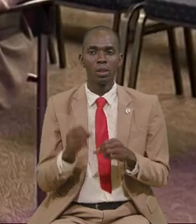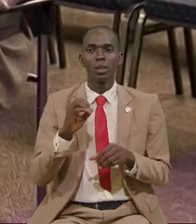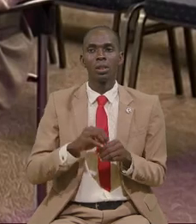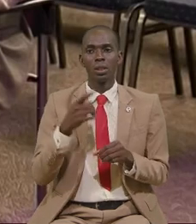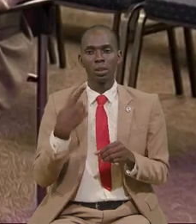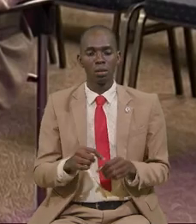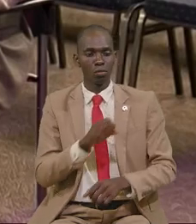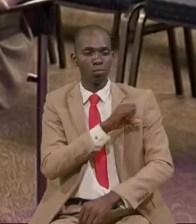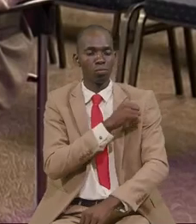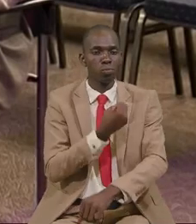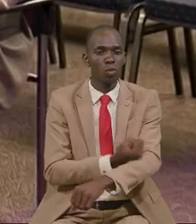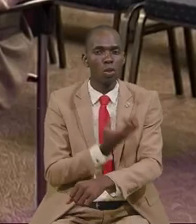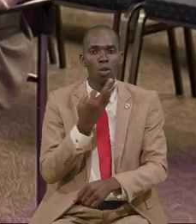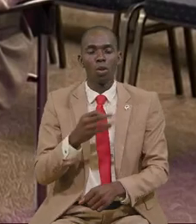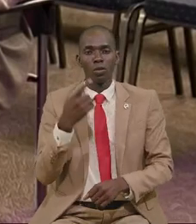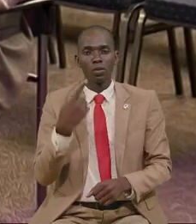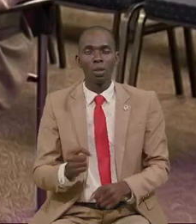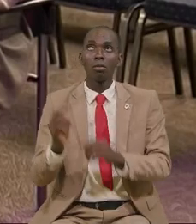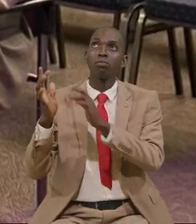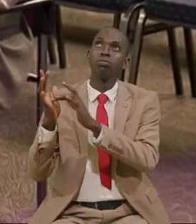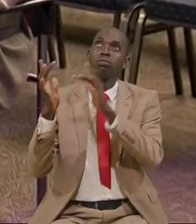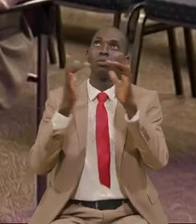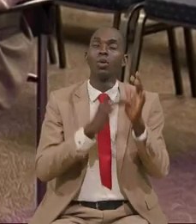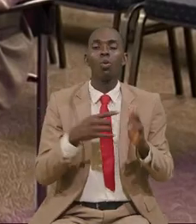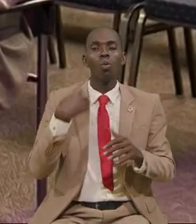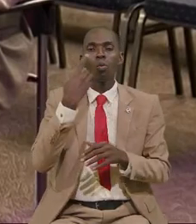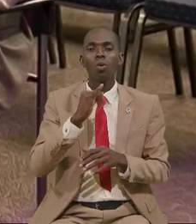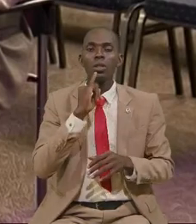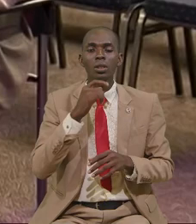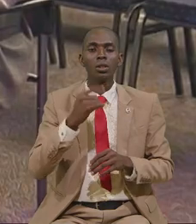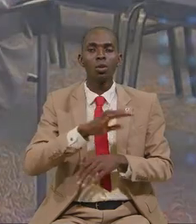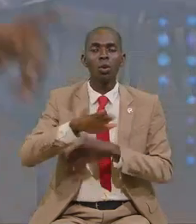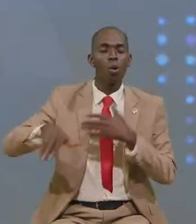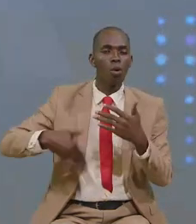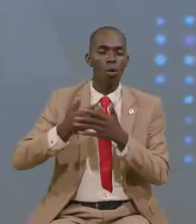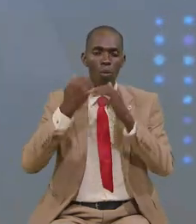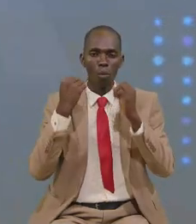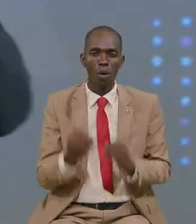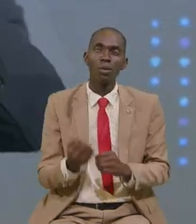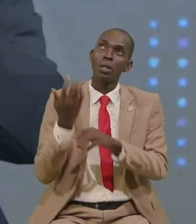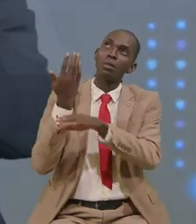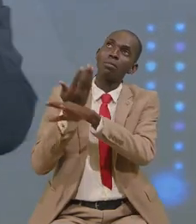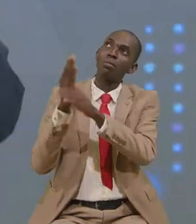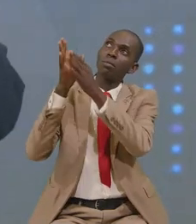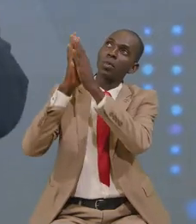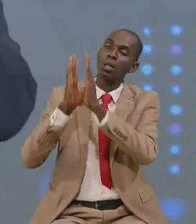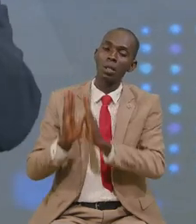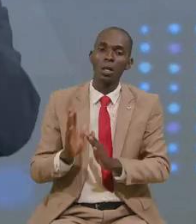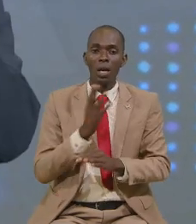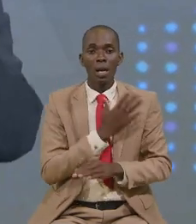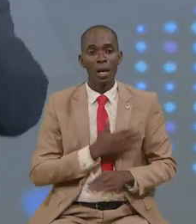strength of the Jesus who is the almighty advocate, and he says we